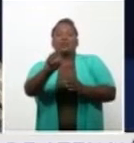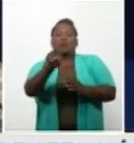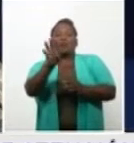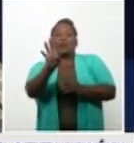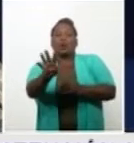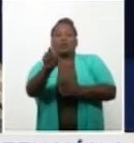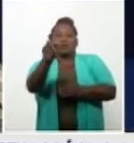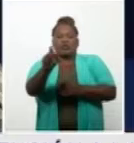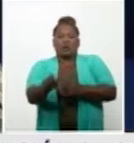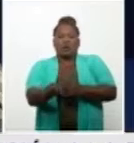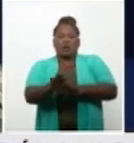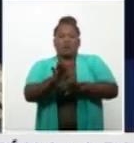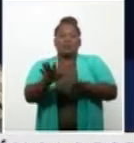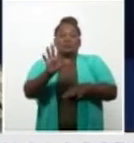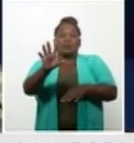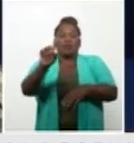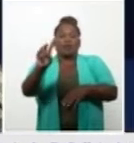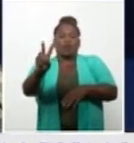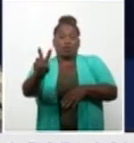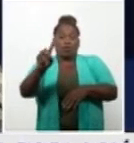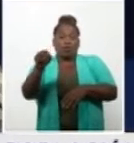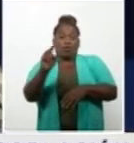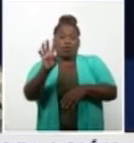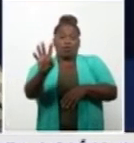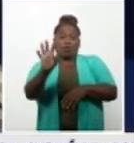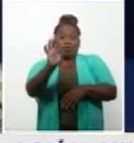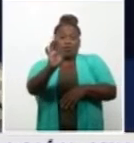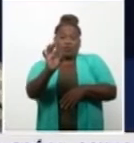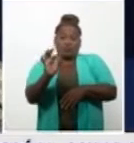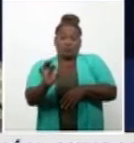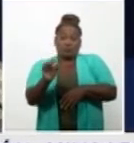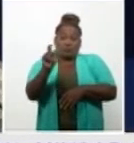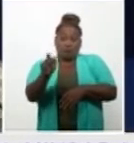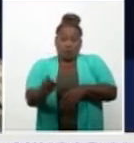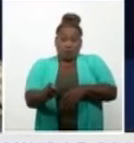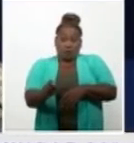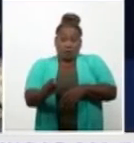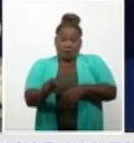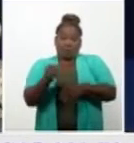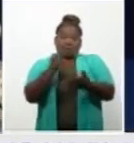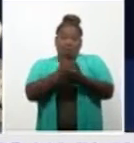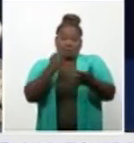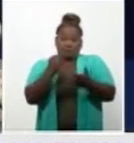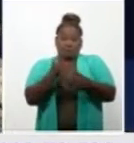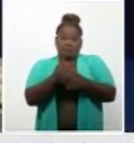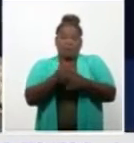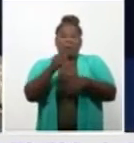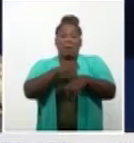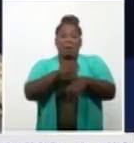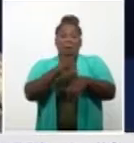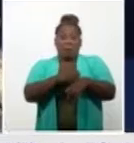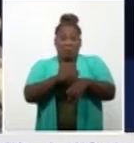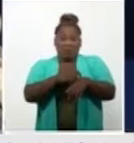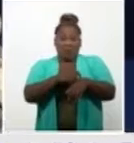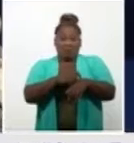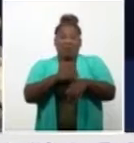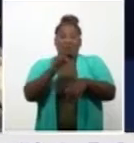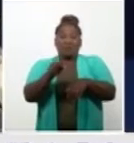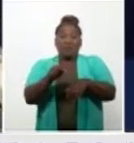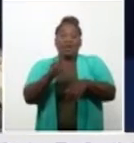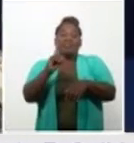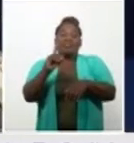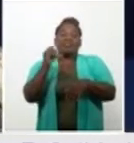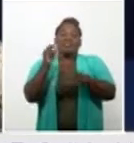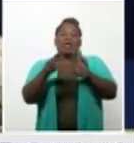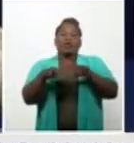1,104 people, that is 52.4% of those confirmed to this date,